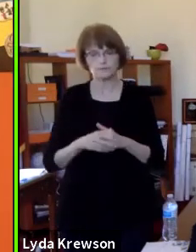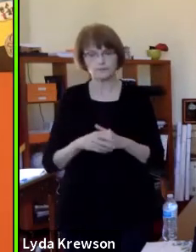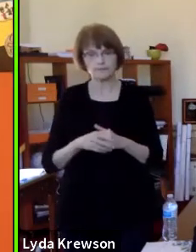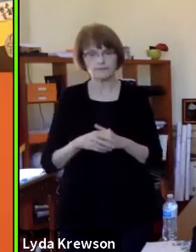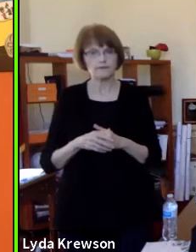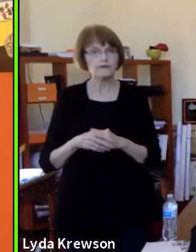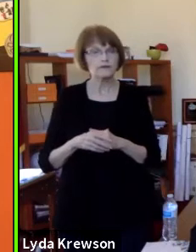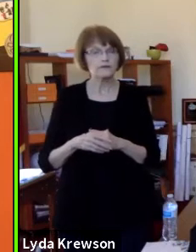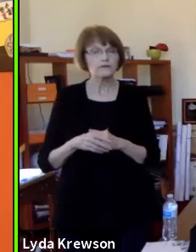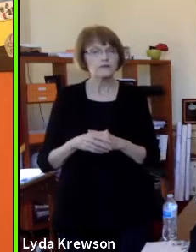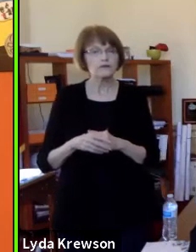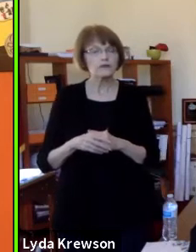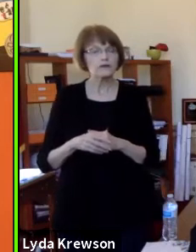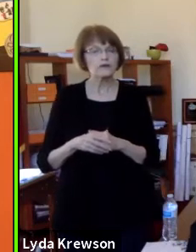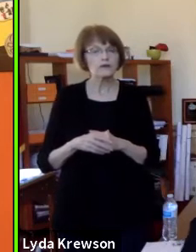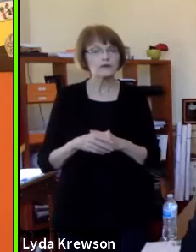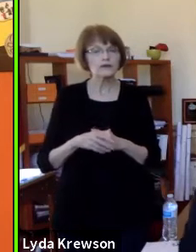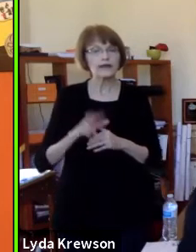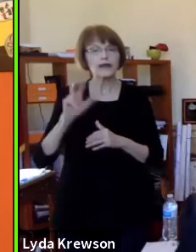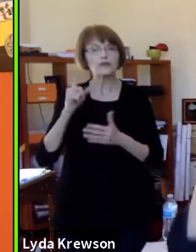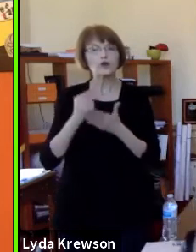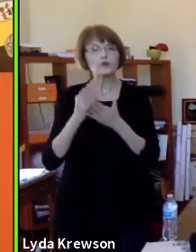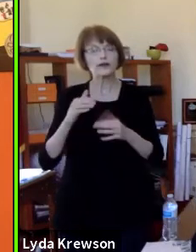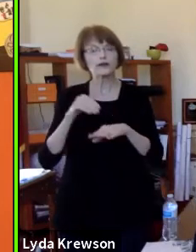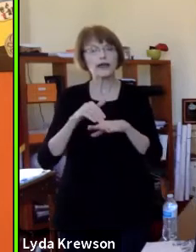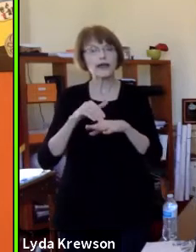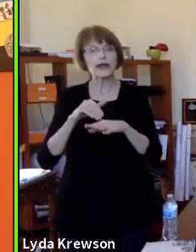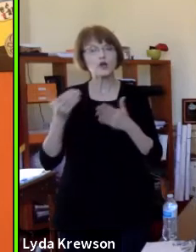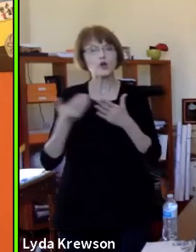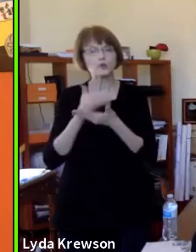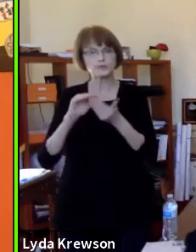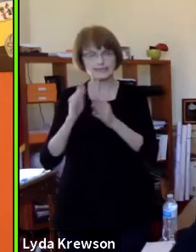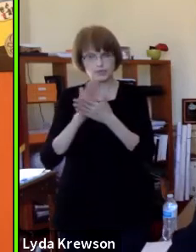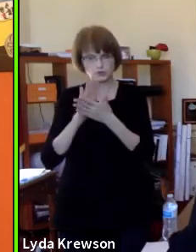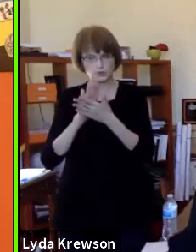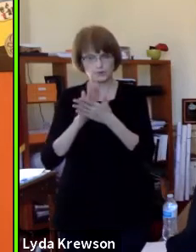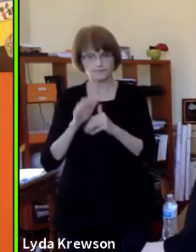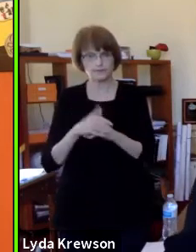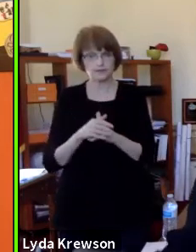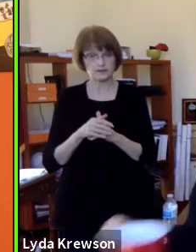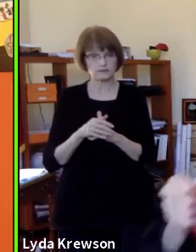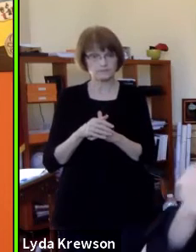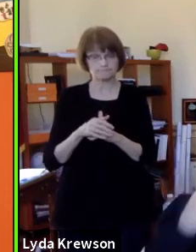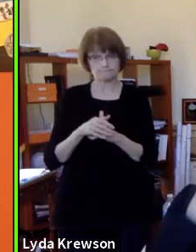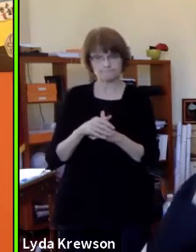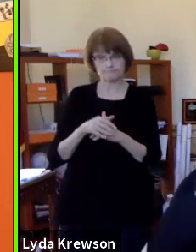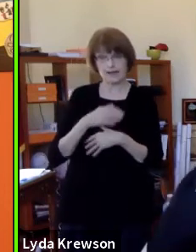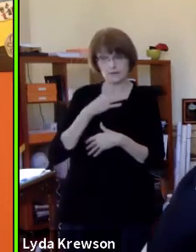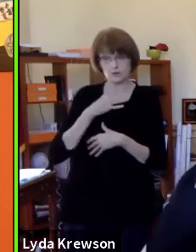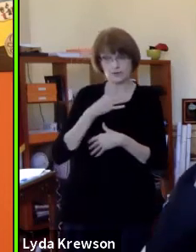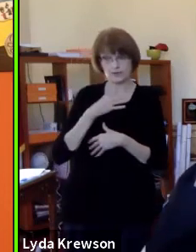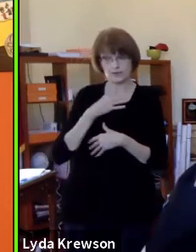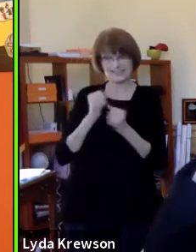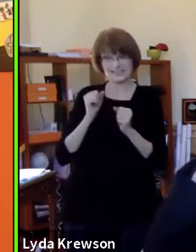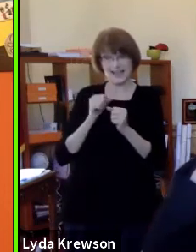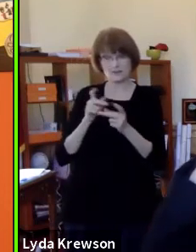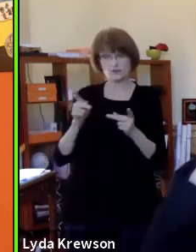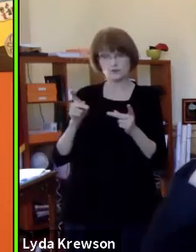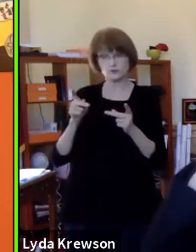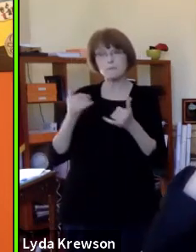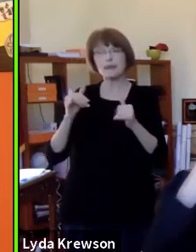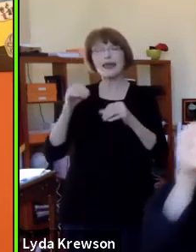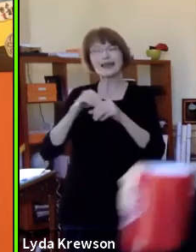Bandit, a 3rd grader at New City School. Is it safe to play in a big park like